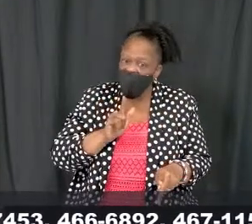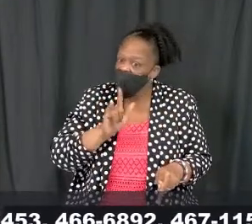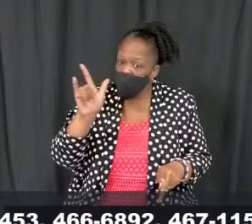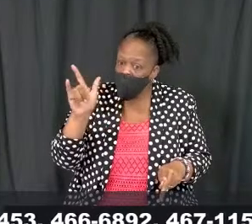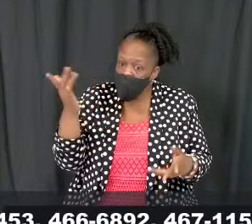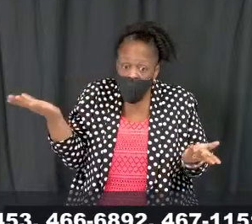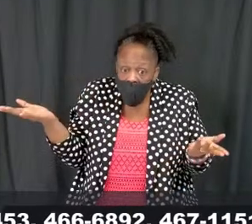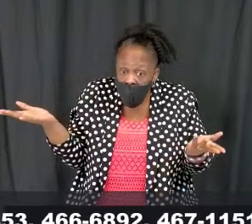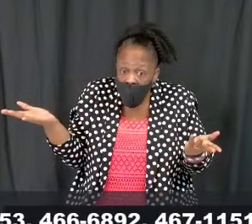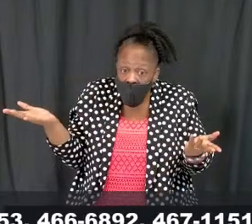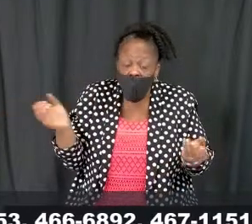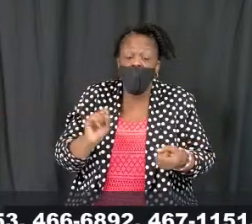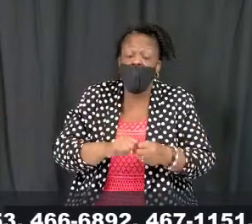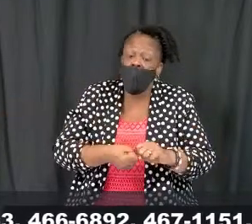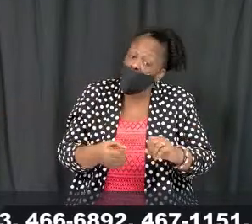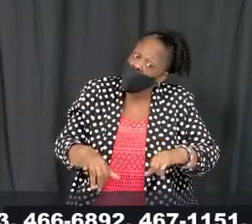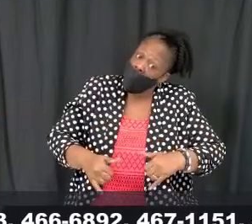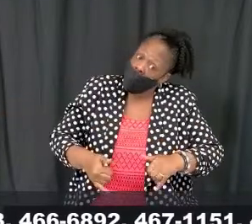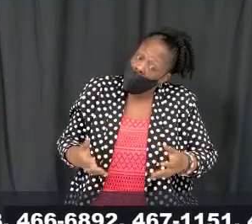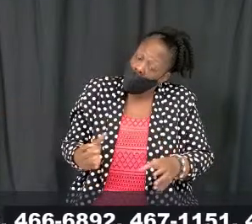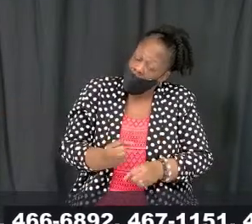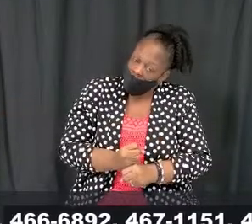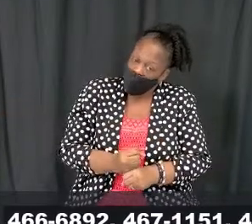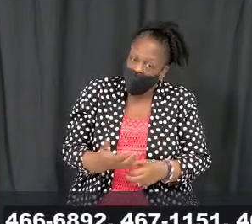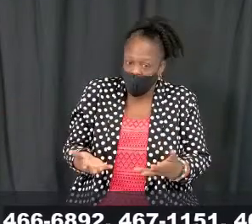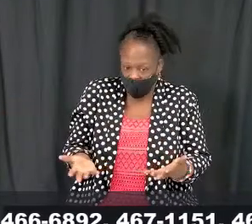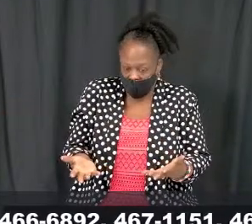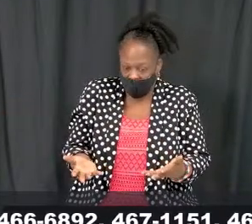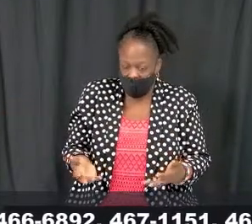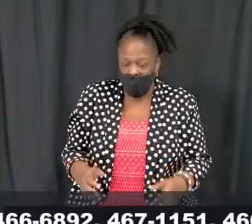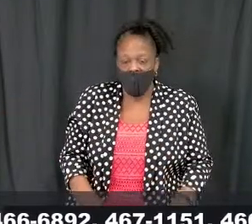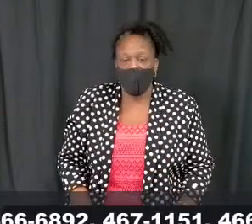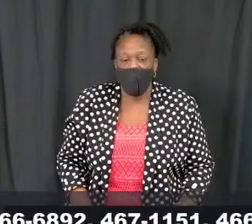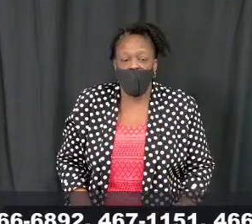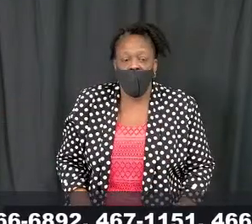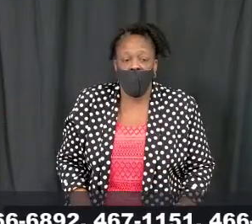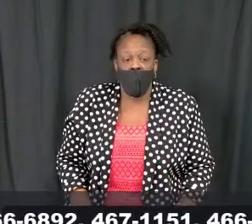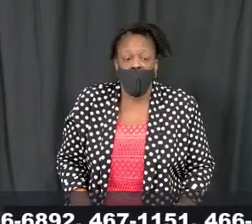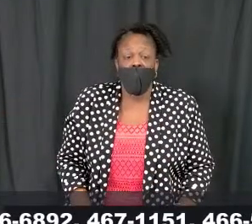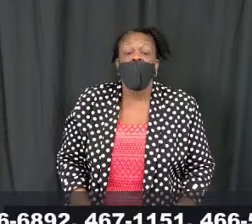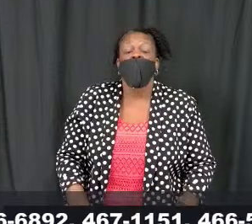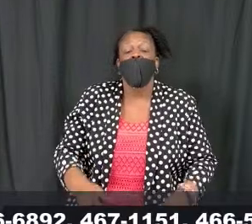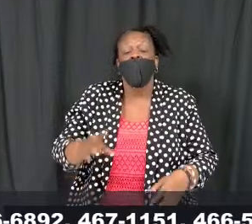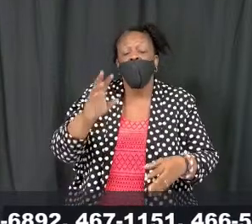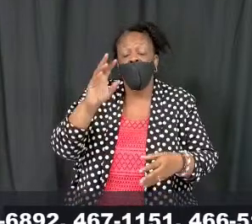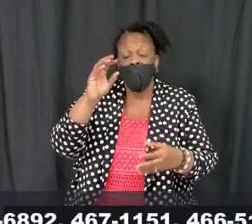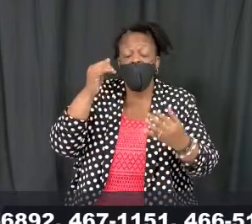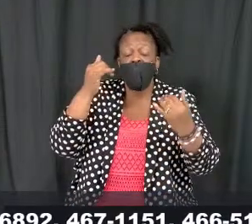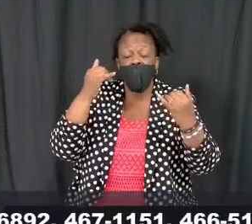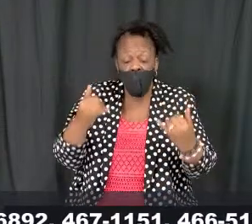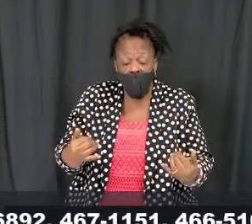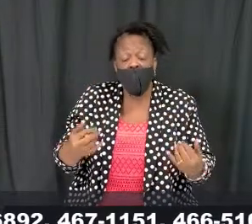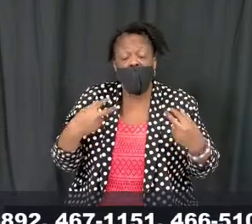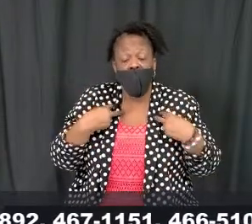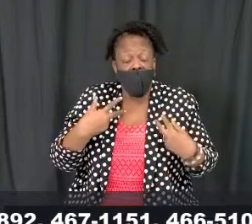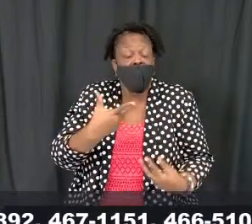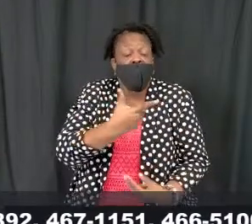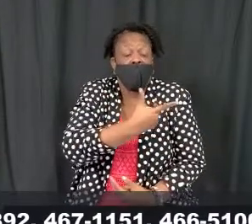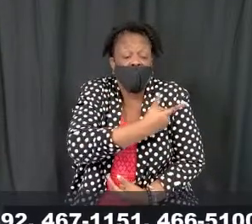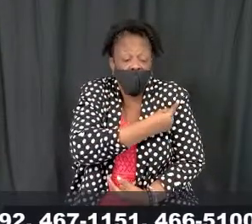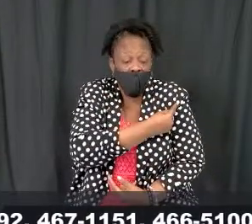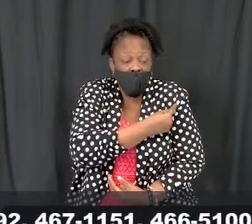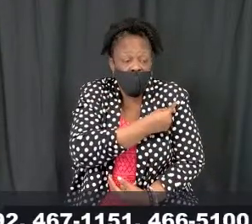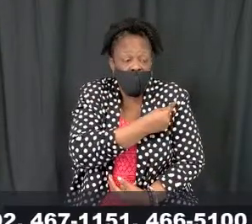We also had, since February 22nd, the tool to fight this deadly virus, the Oxford AstraZeneca